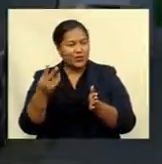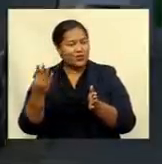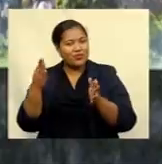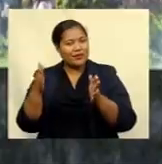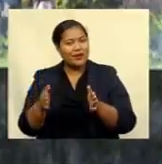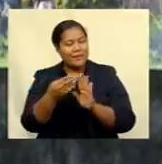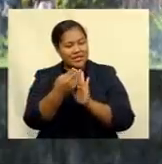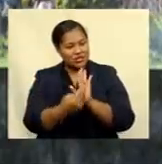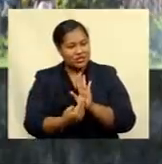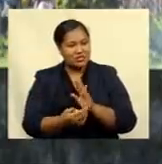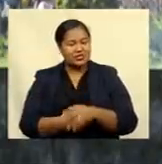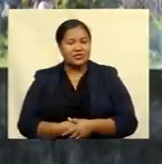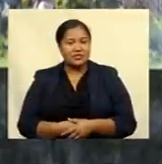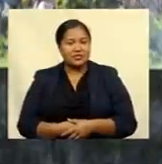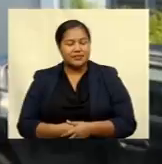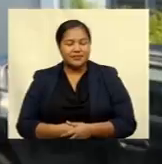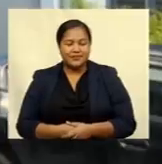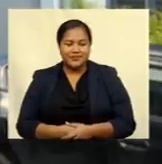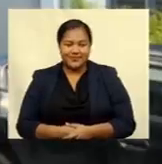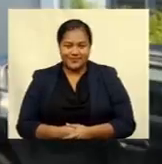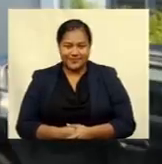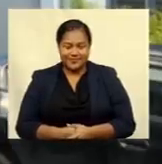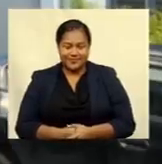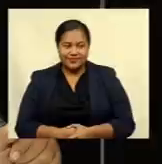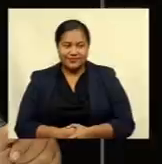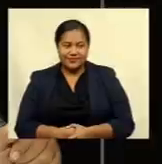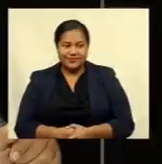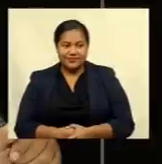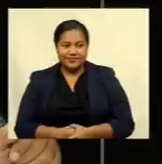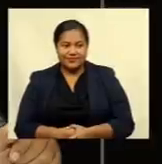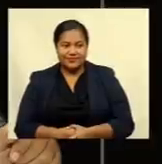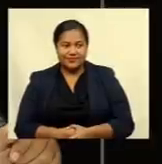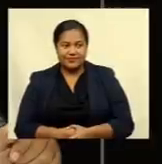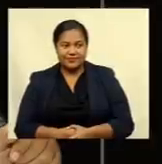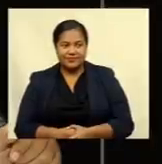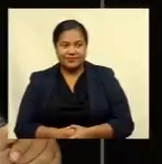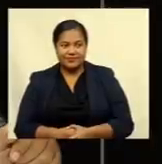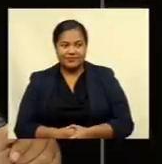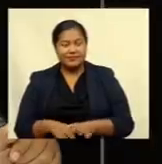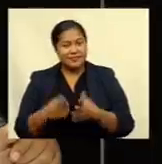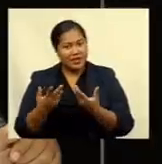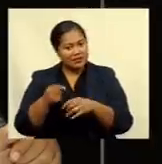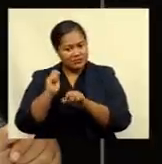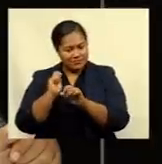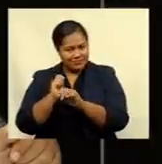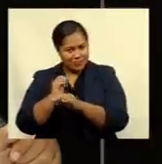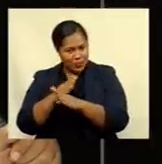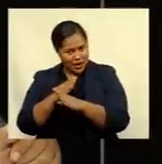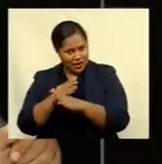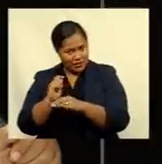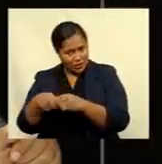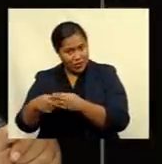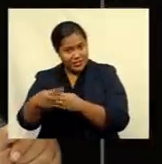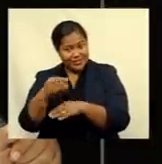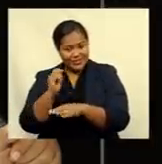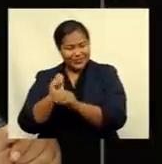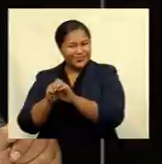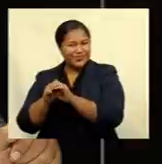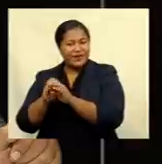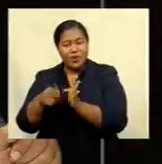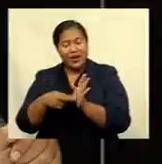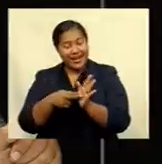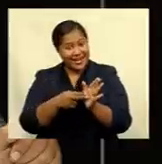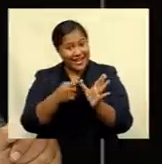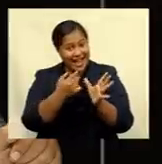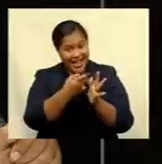2021-2022 budget. Sainia Nimboila, FBC News. Meanwhile, construction continues for the Nakasi, Nandi,